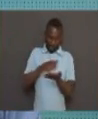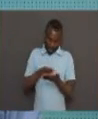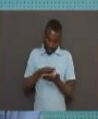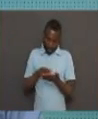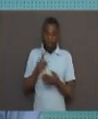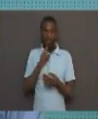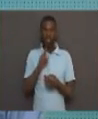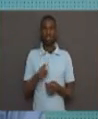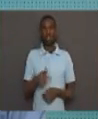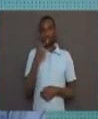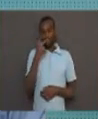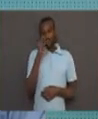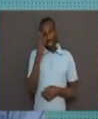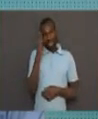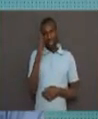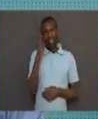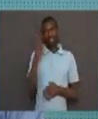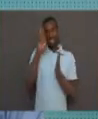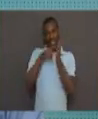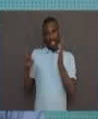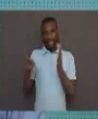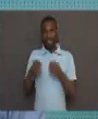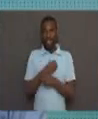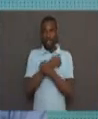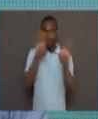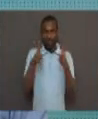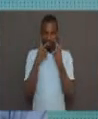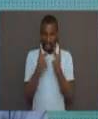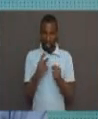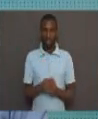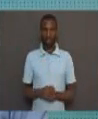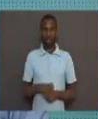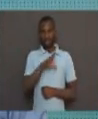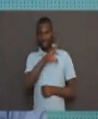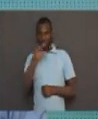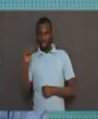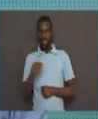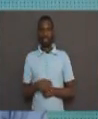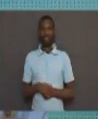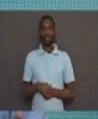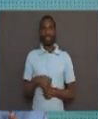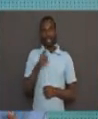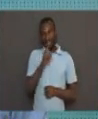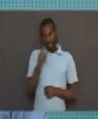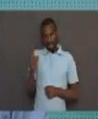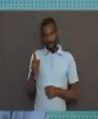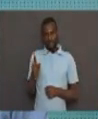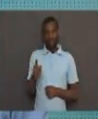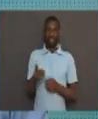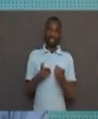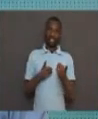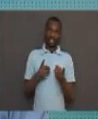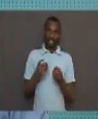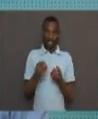studied the nature of 3 kinds of radiation emissions and